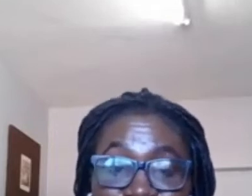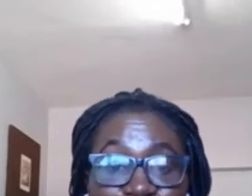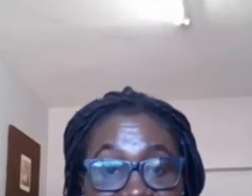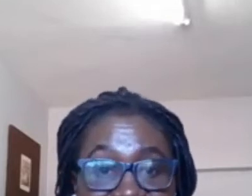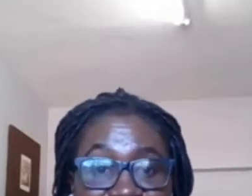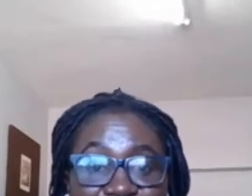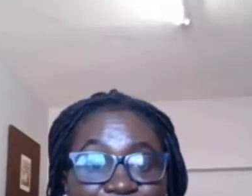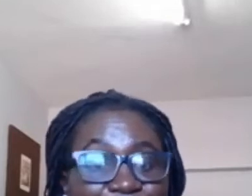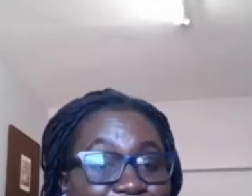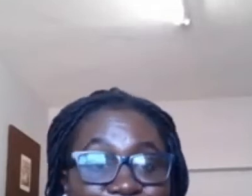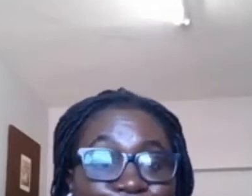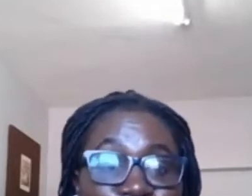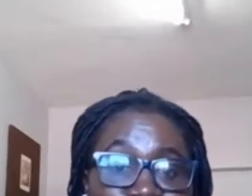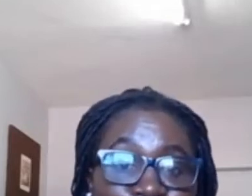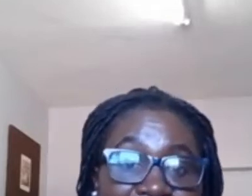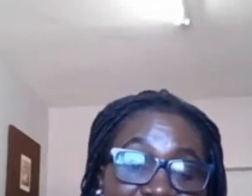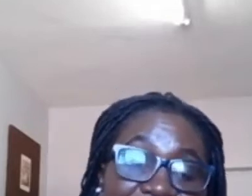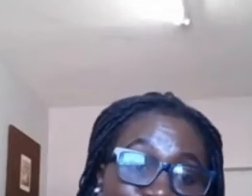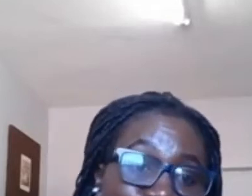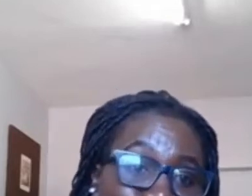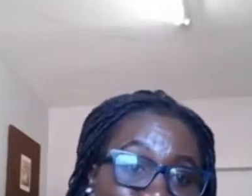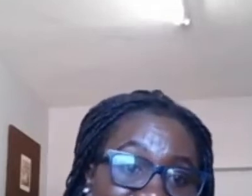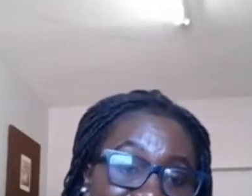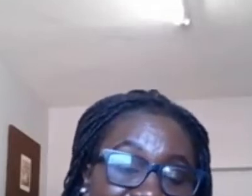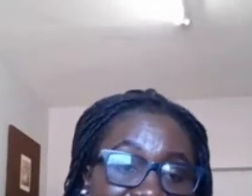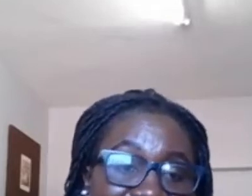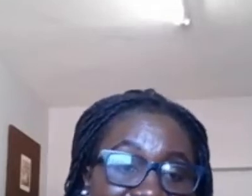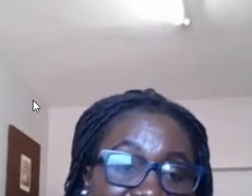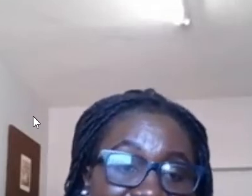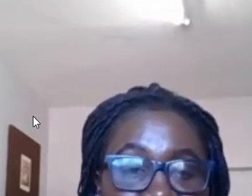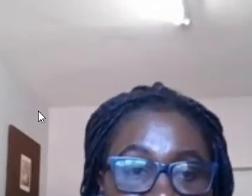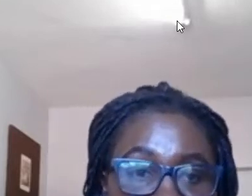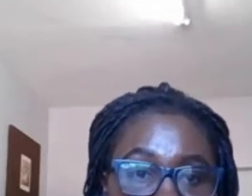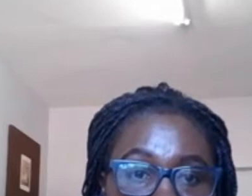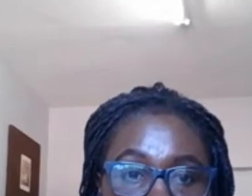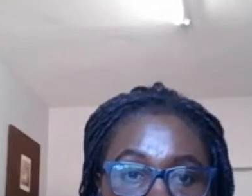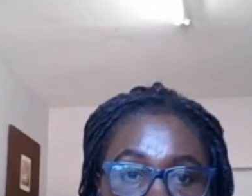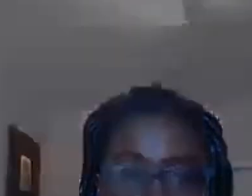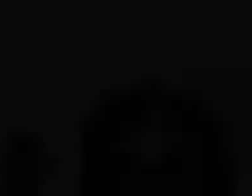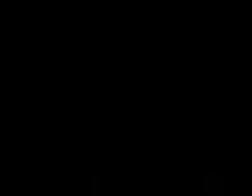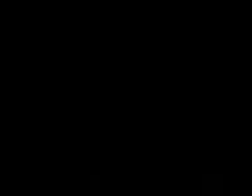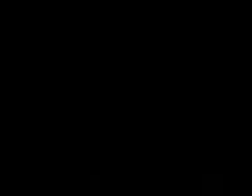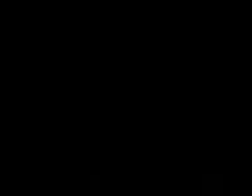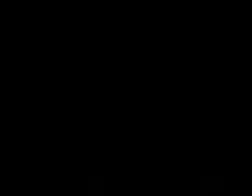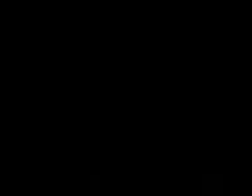and wildlife. This is all from me. Thank you all for listening.